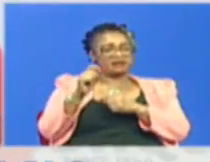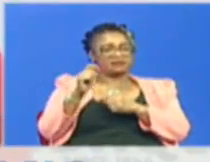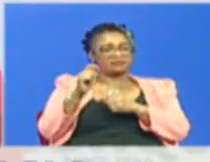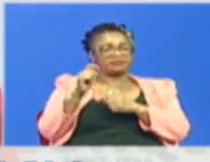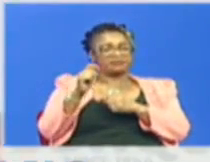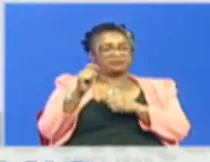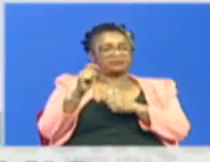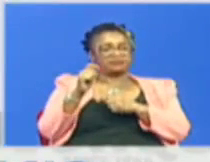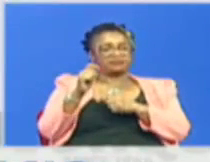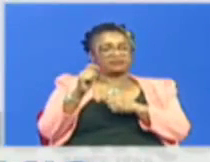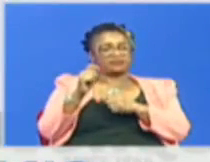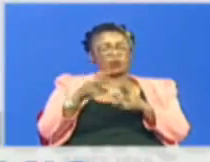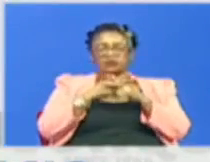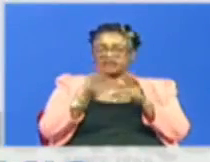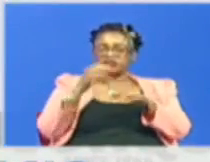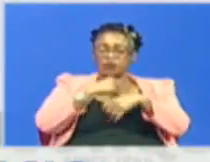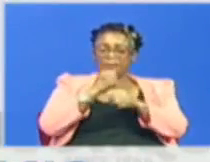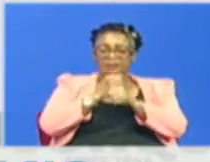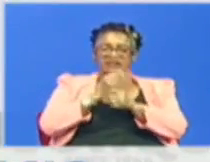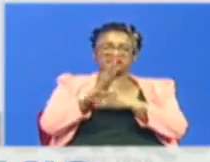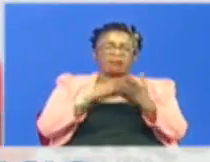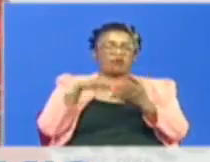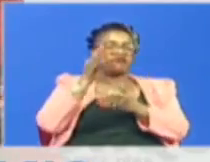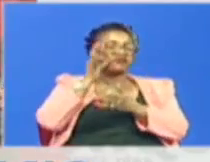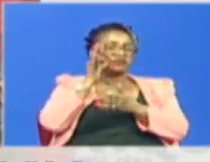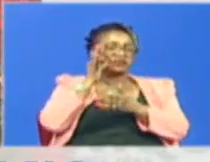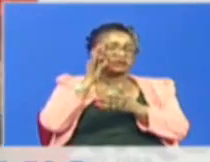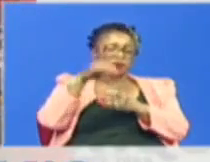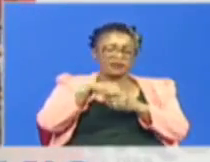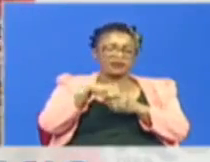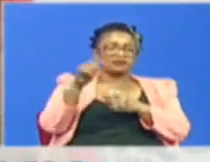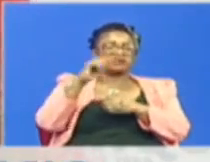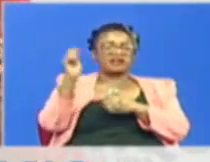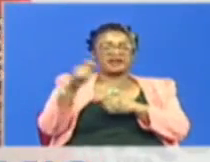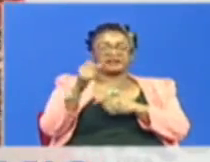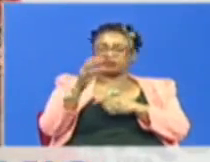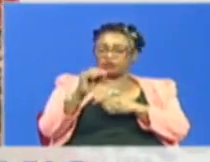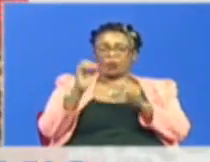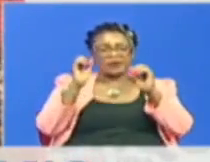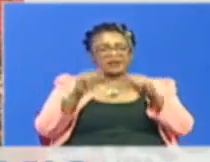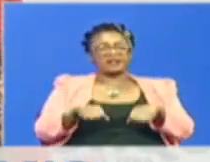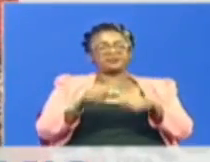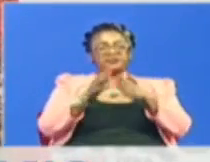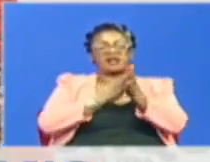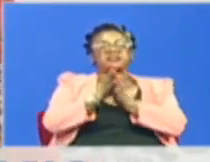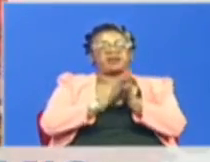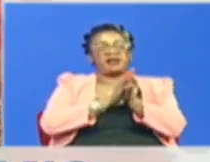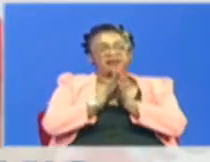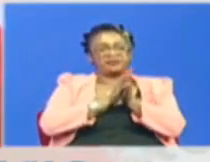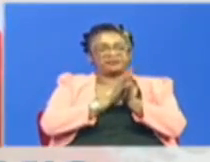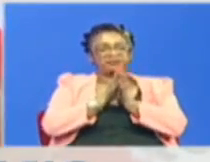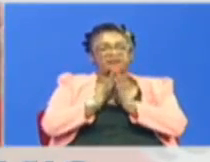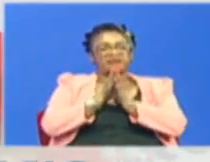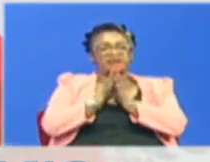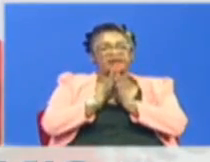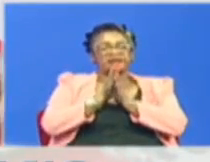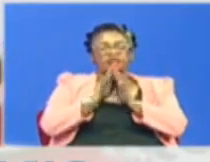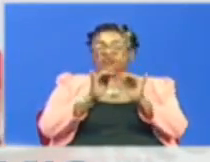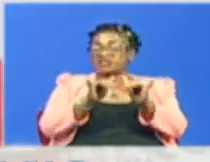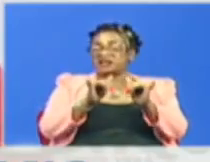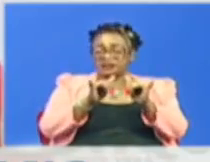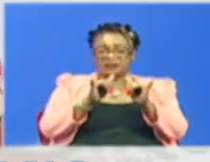We start to make some of those fruit concentrates within Kenya, and therefore we can aspire to retaining as